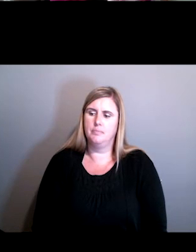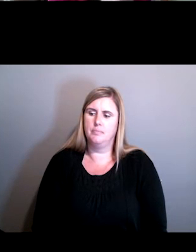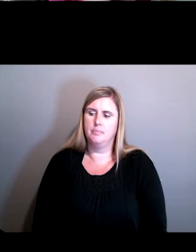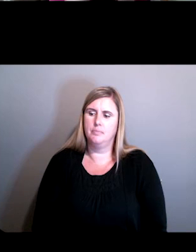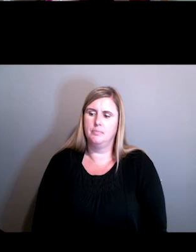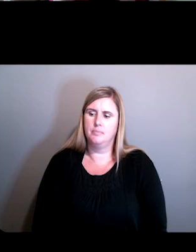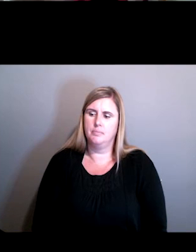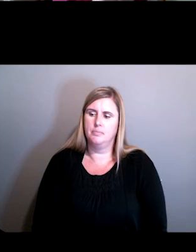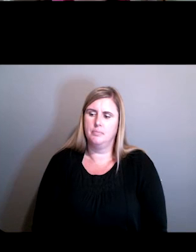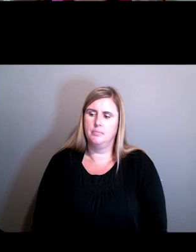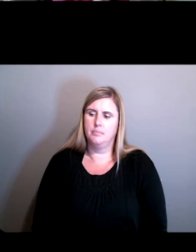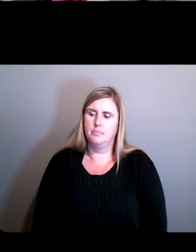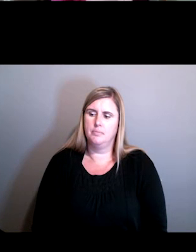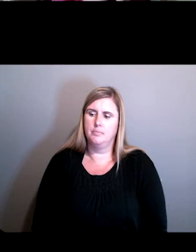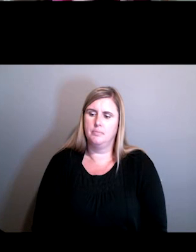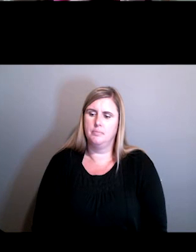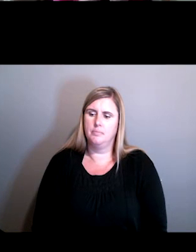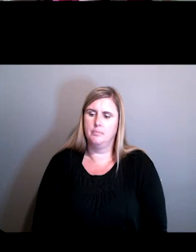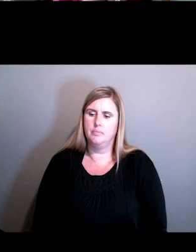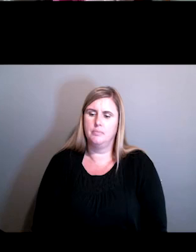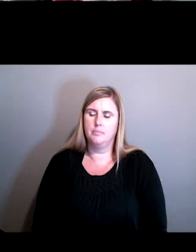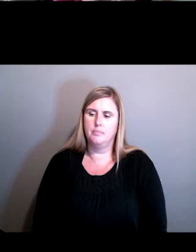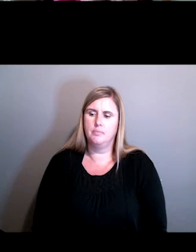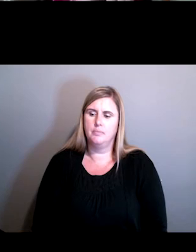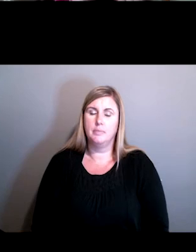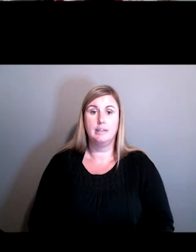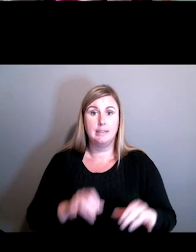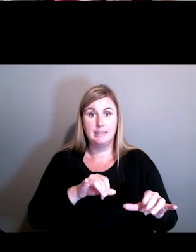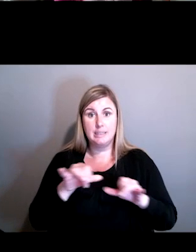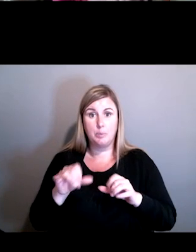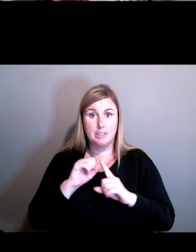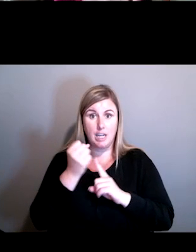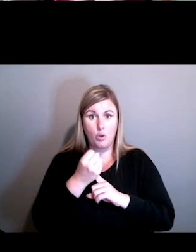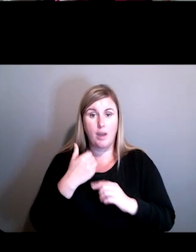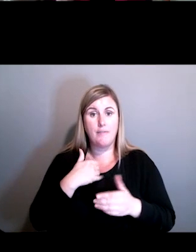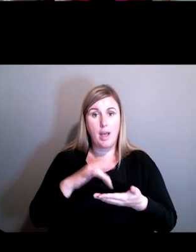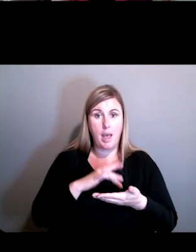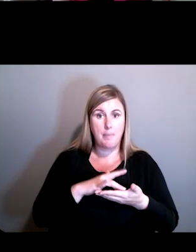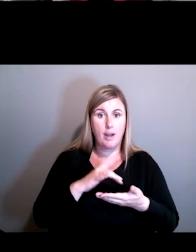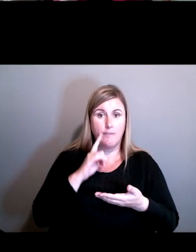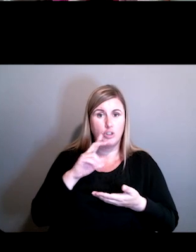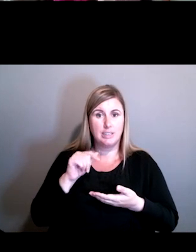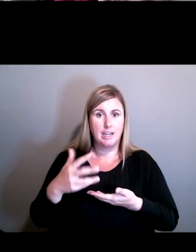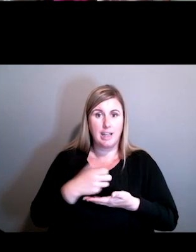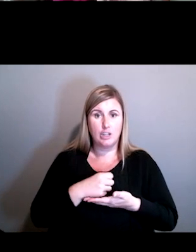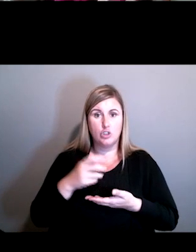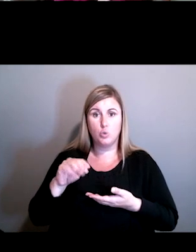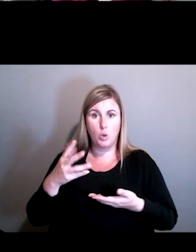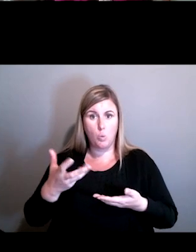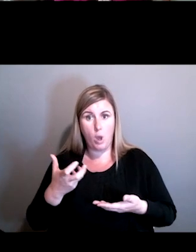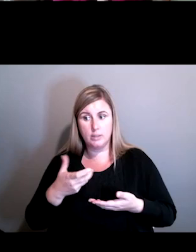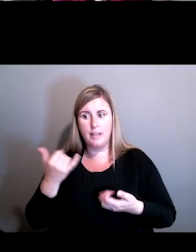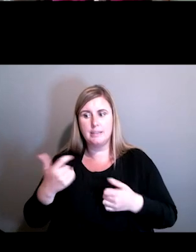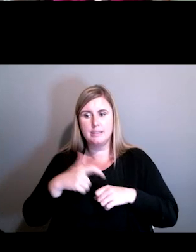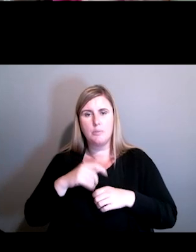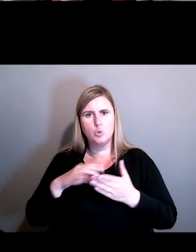Okay, so this is a similar scenario. So you have your iPad out for data collection, the student wants it. This time the student says, iPad,